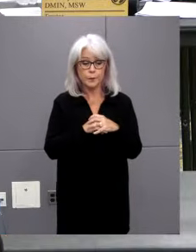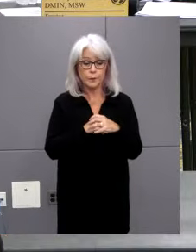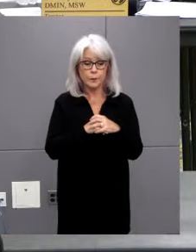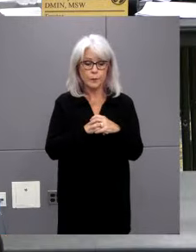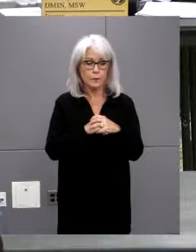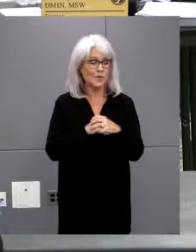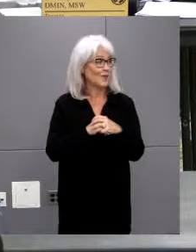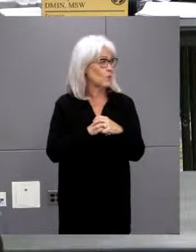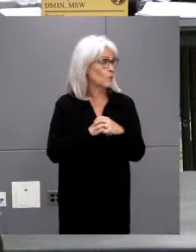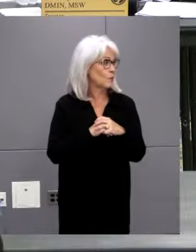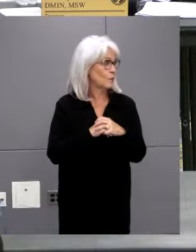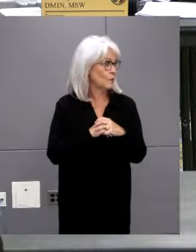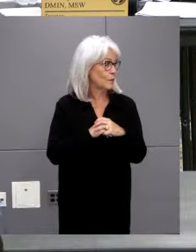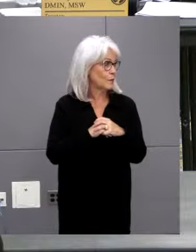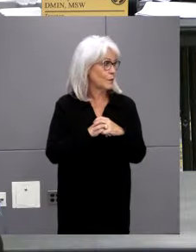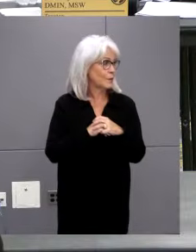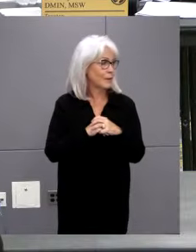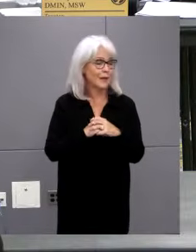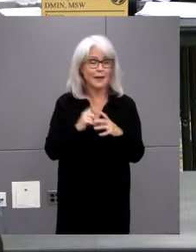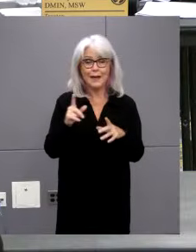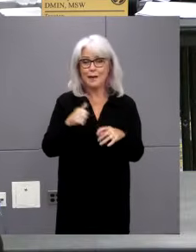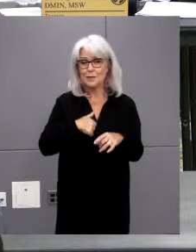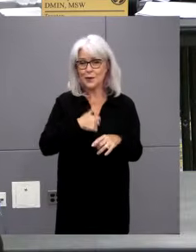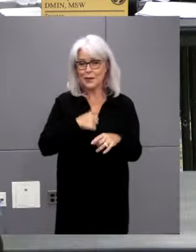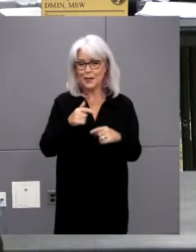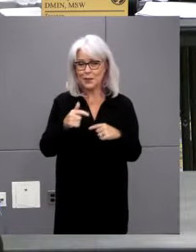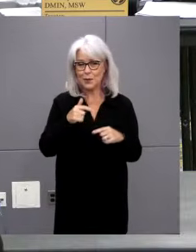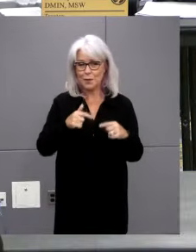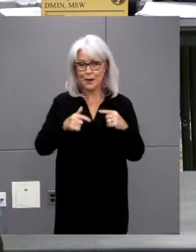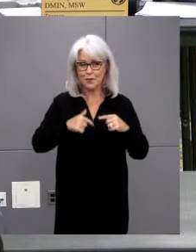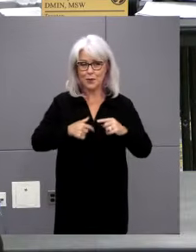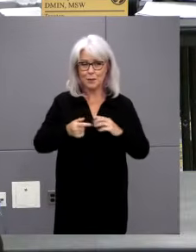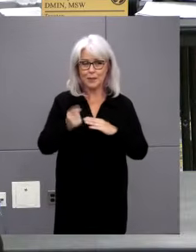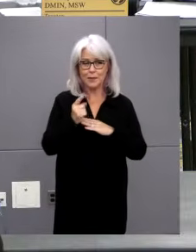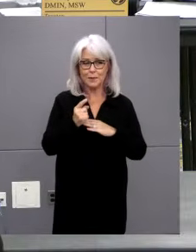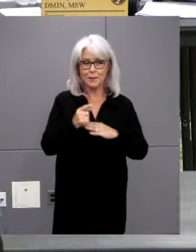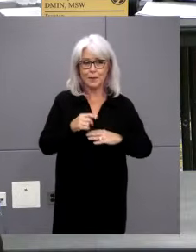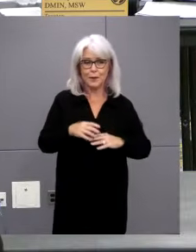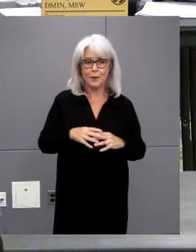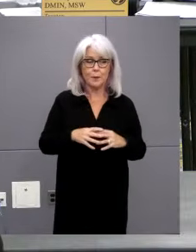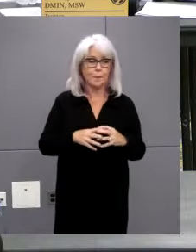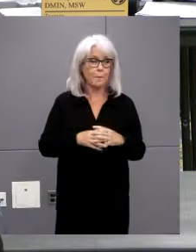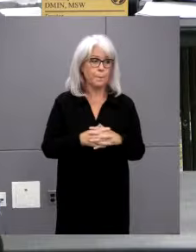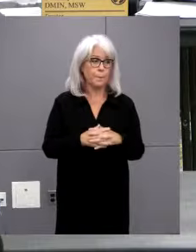I apologize. Can we go back for a moment? Sure. Chairman Swanson.